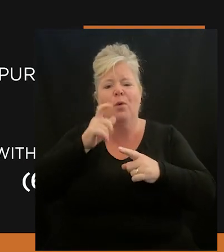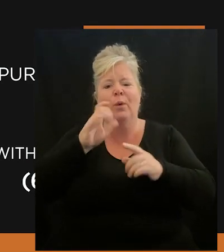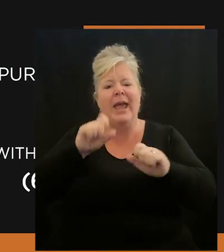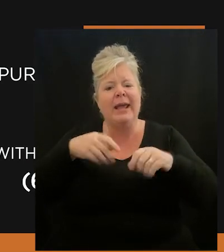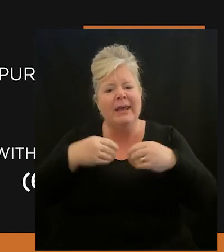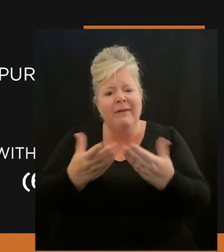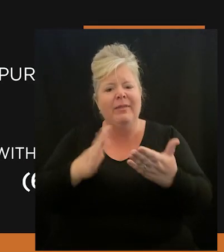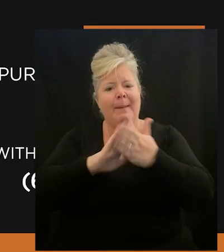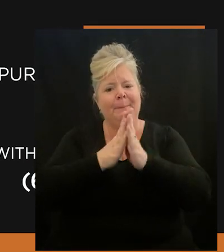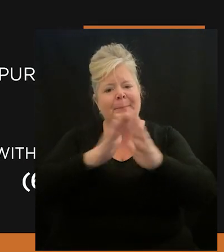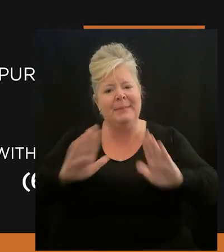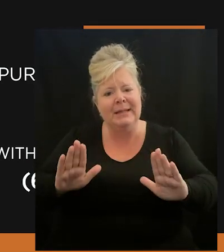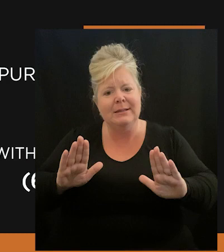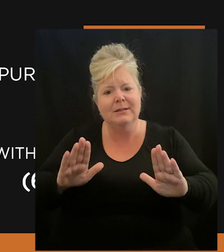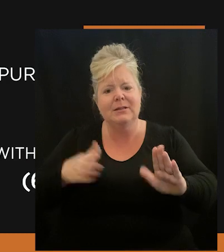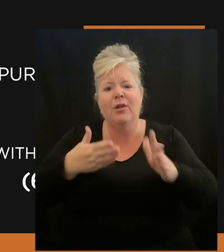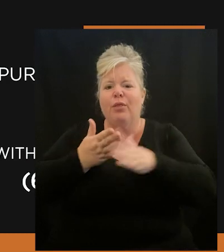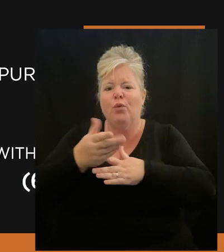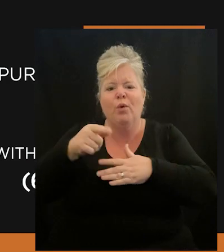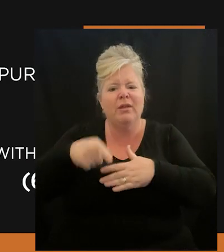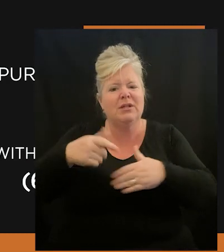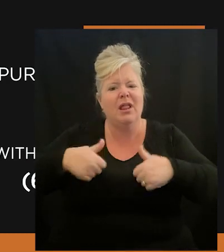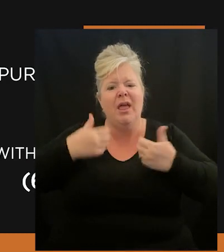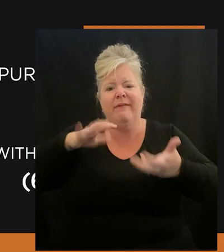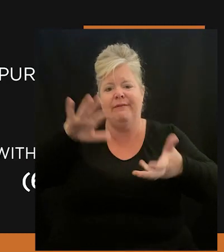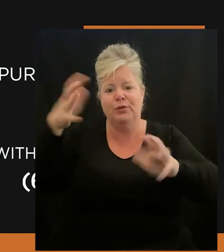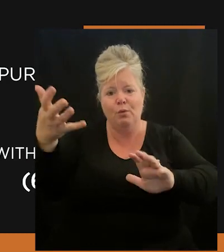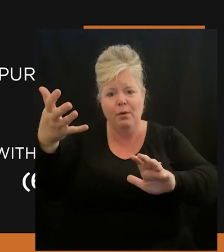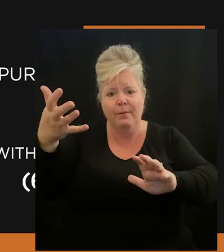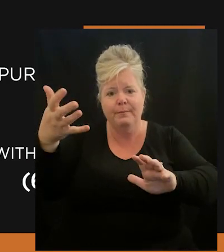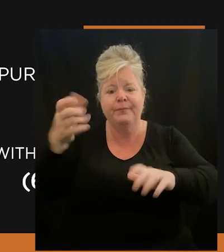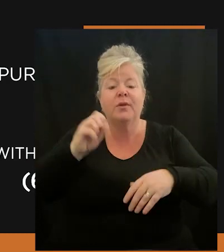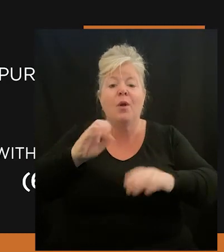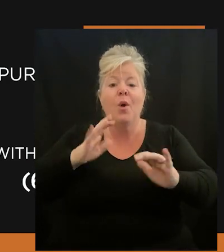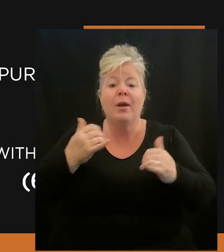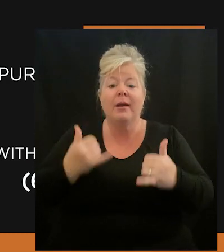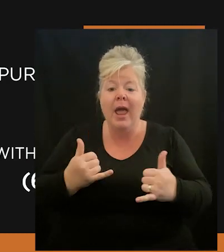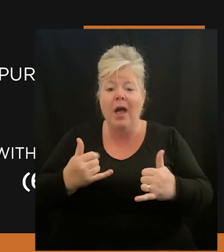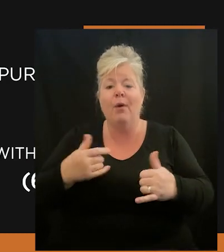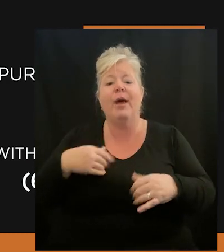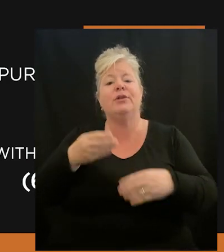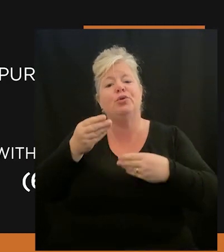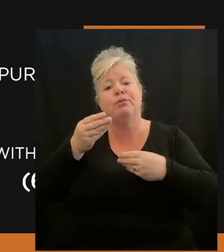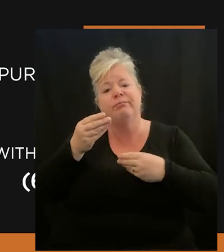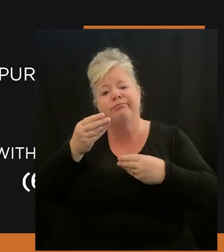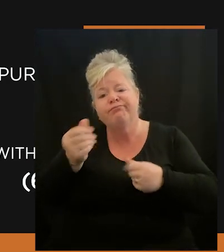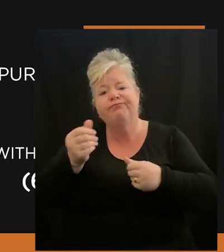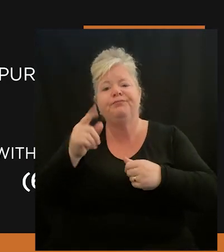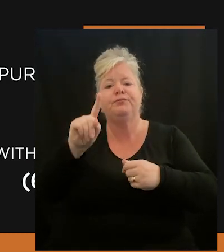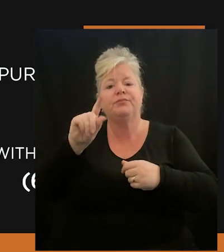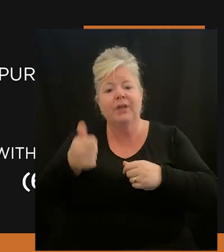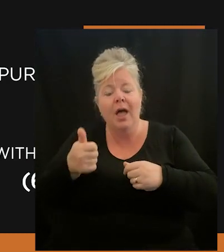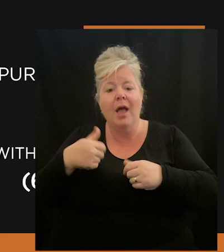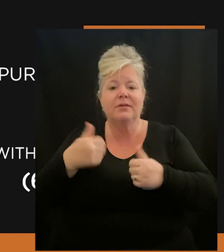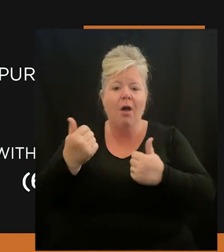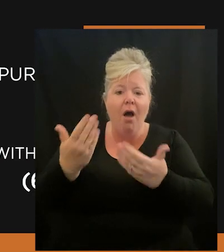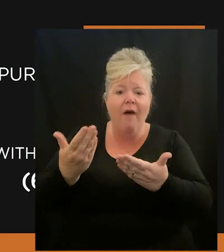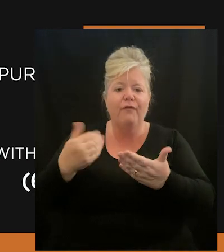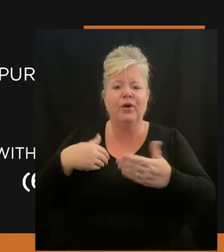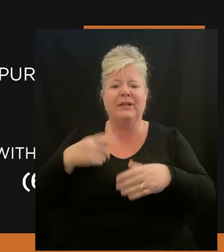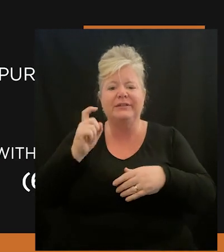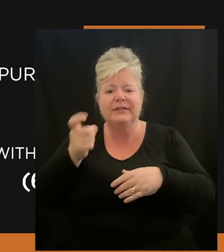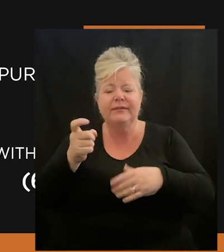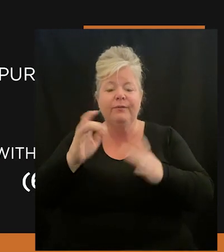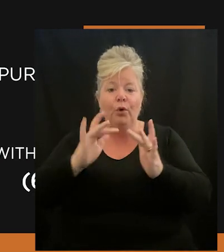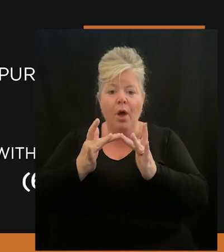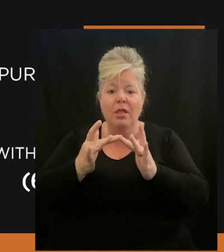peace through His faithfulness in the midst of this life storm. So as you put your tithes and offerings in the mail, as you're giving online,